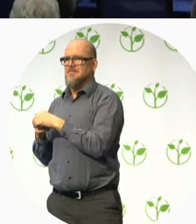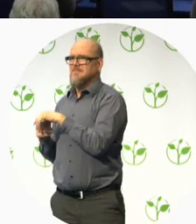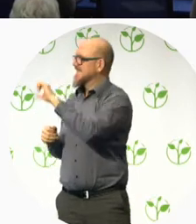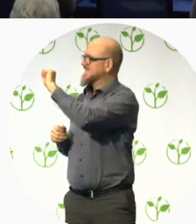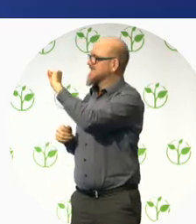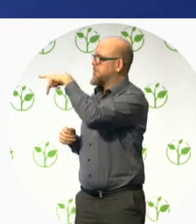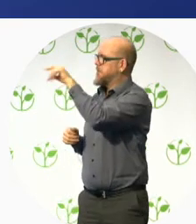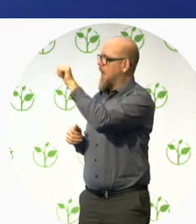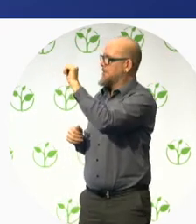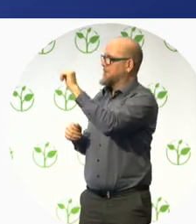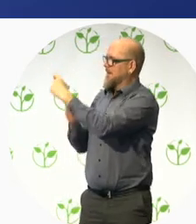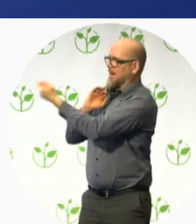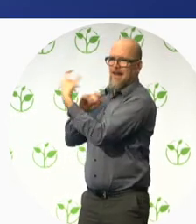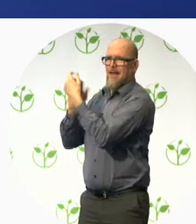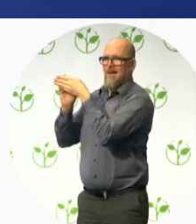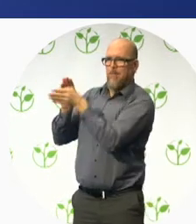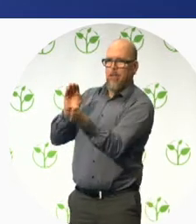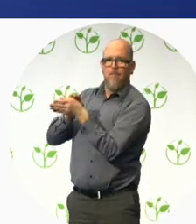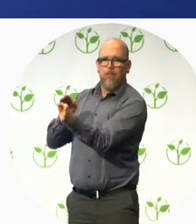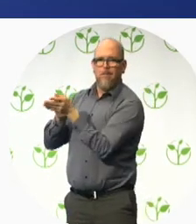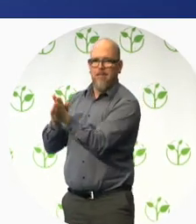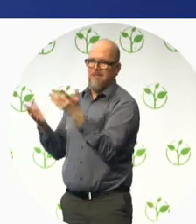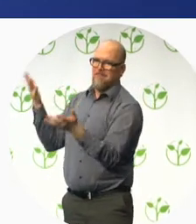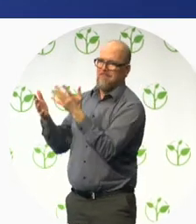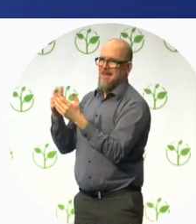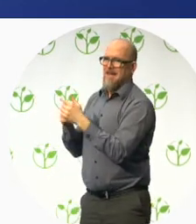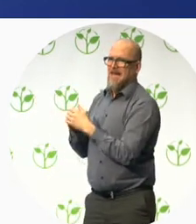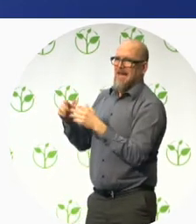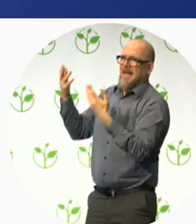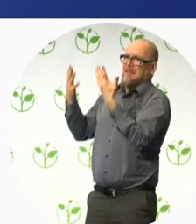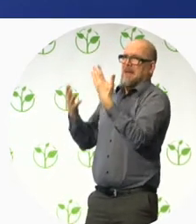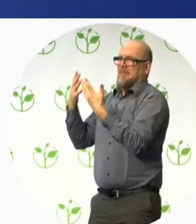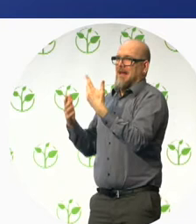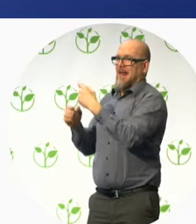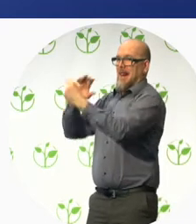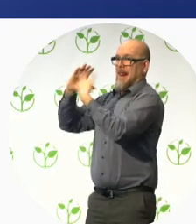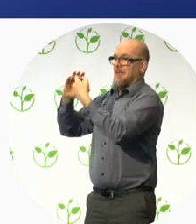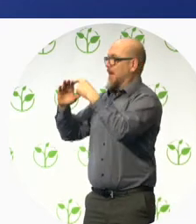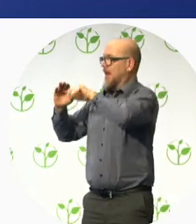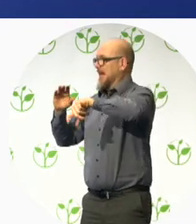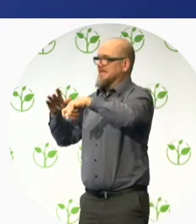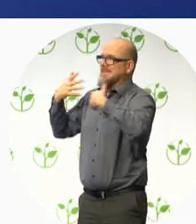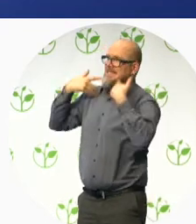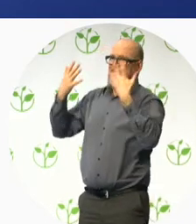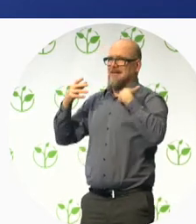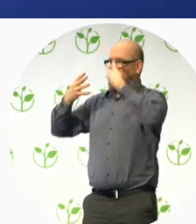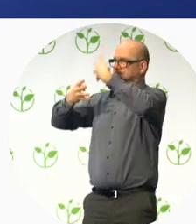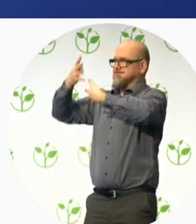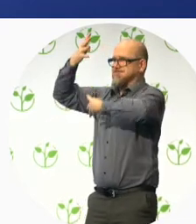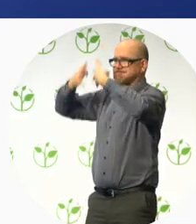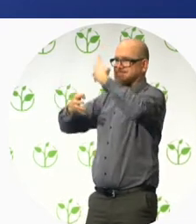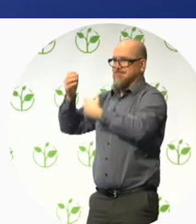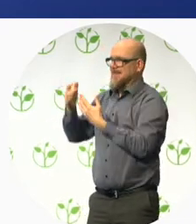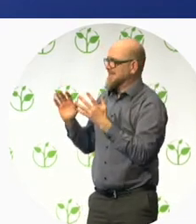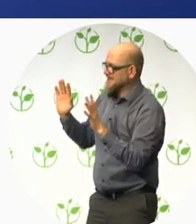on that one because I think all of us have those spam filter experiences. So if I got one of your emails, I certainly did